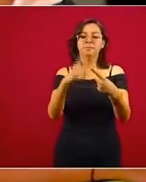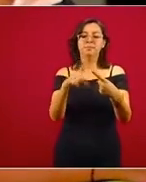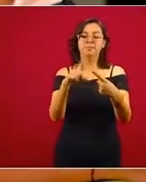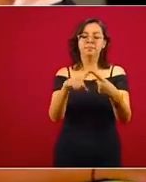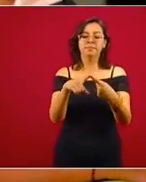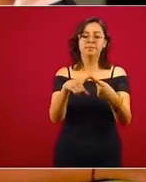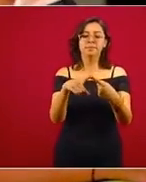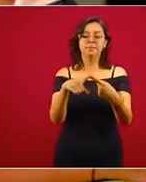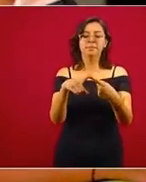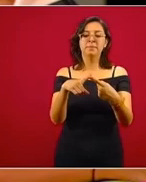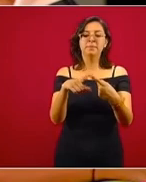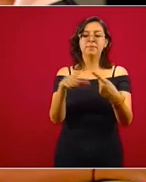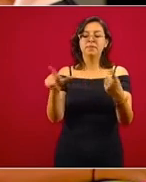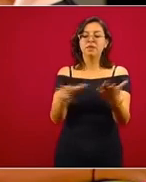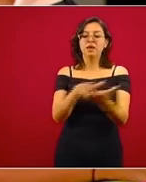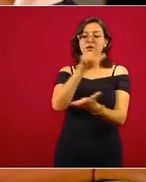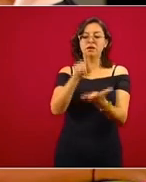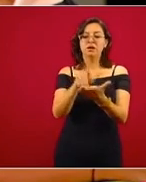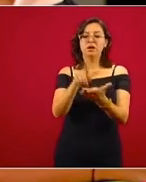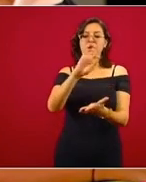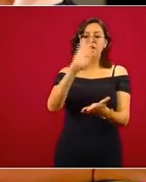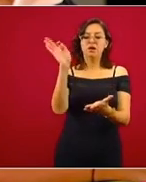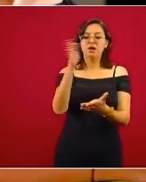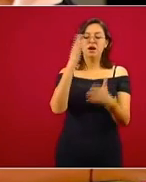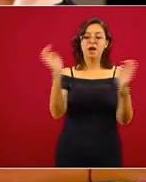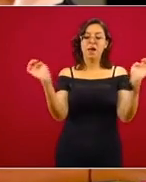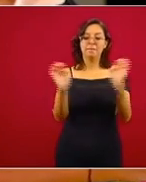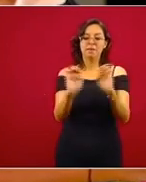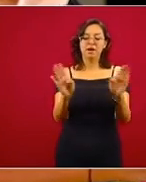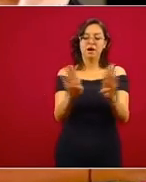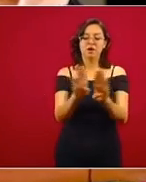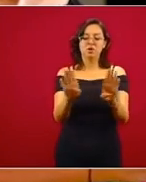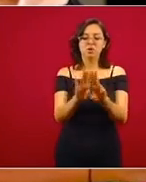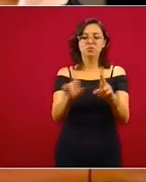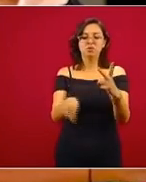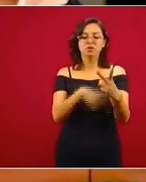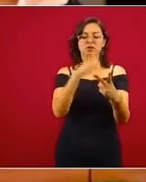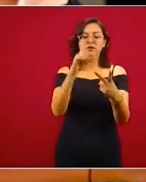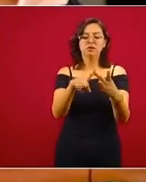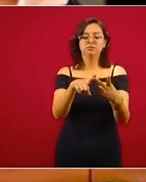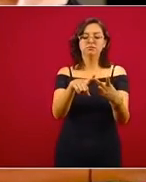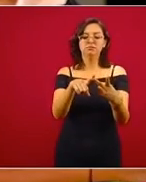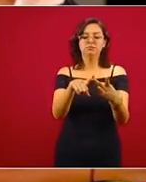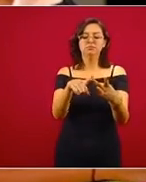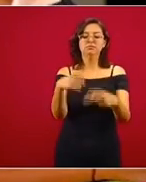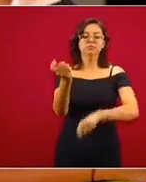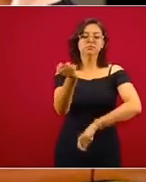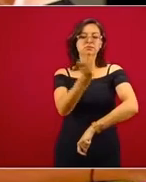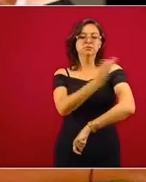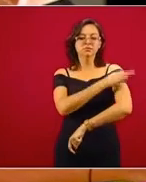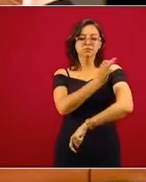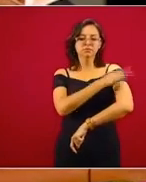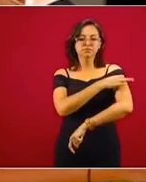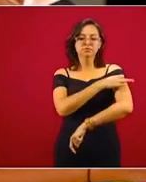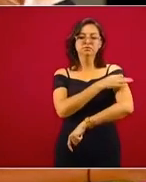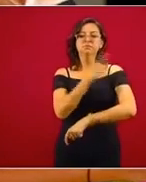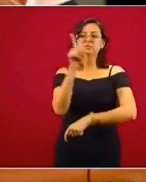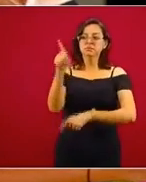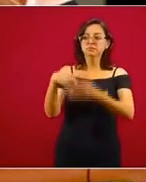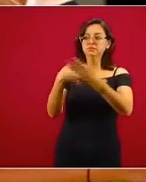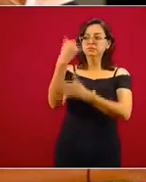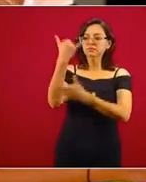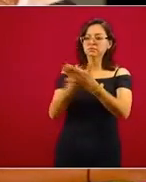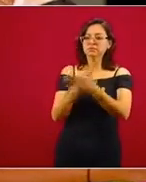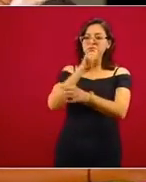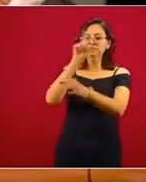tratamiento you que la talk FDA ya to us aprobó about para 3 uso de specific emergencia. points? También Treatment respecto a from the las vacunas, si FDA estamos that involucrados en they los have proyectos como Light